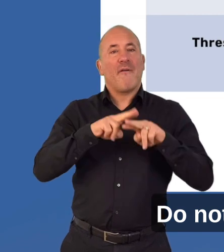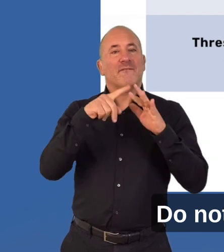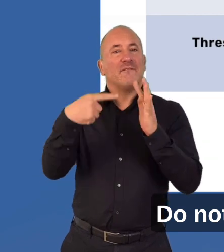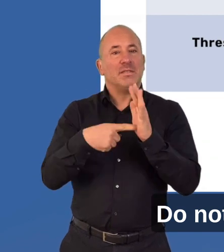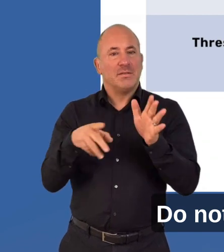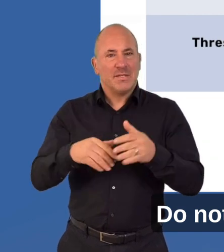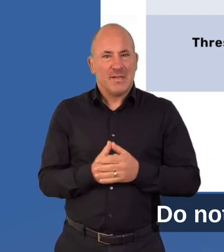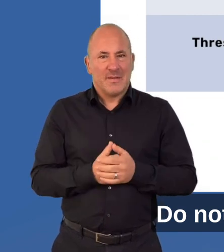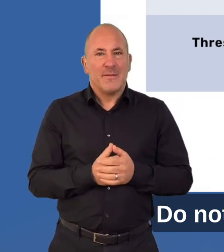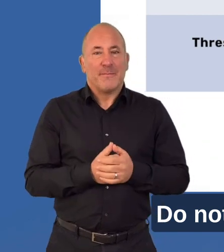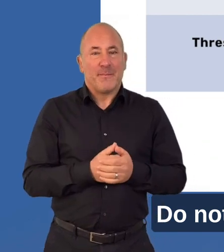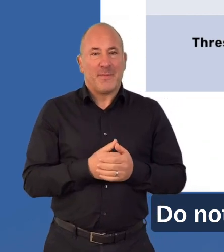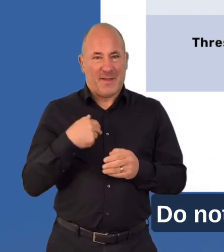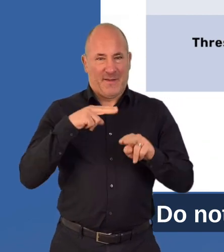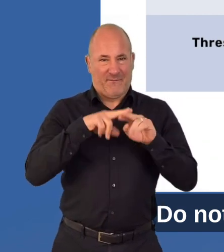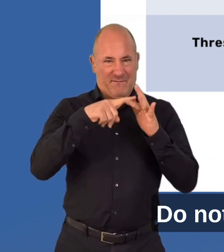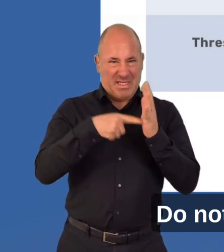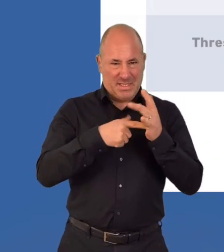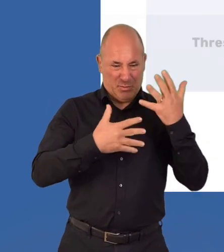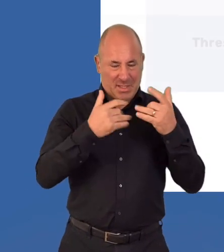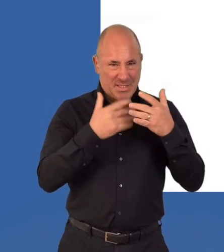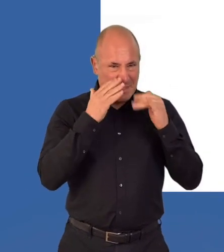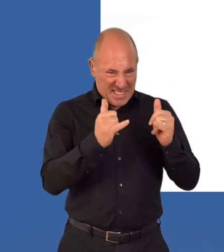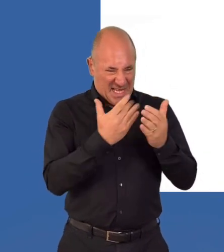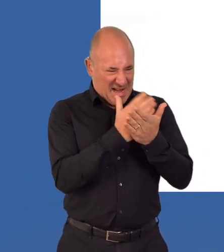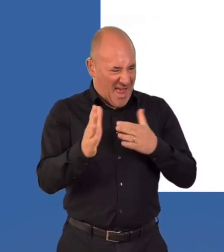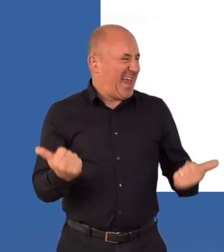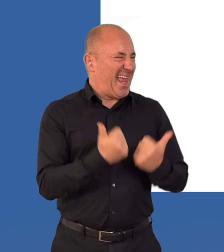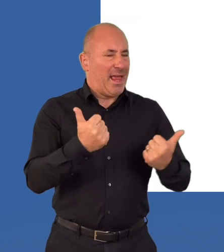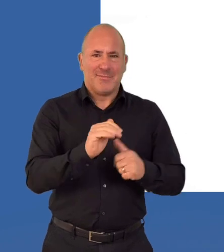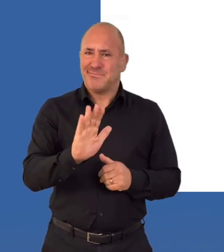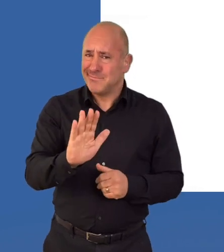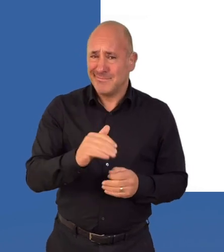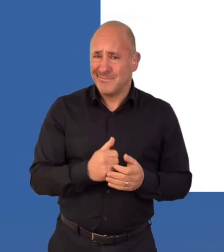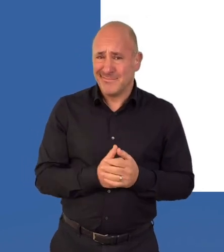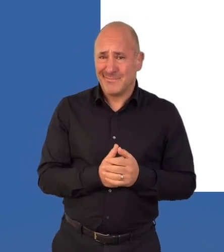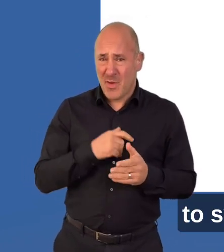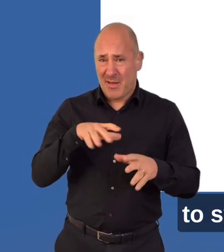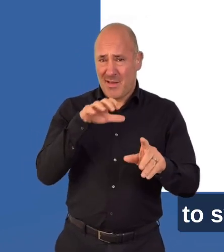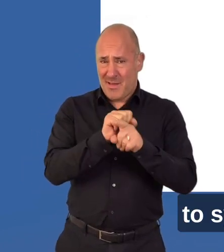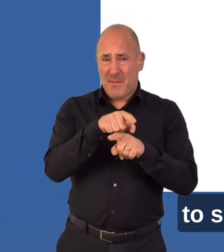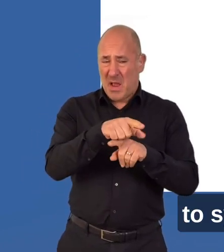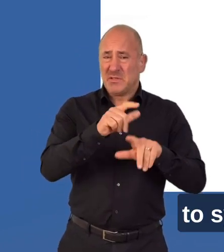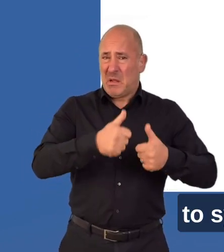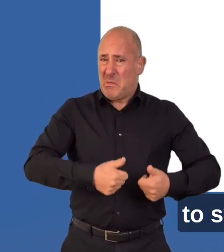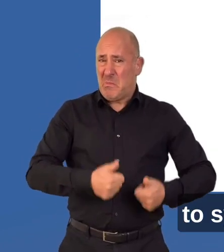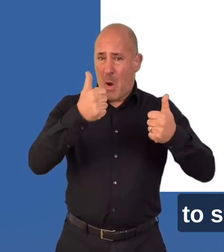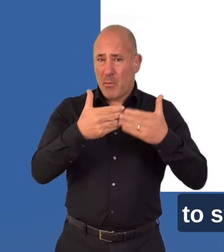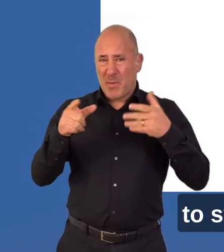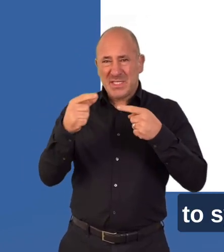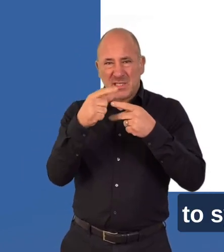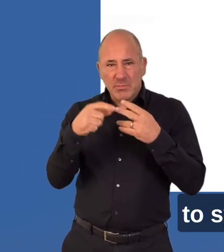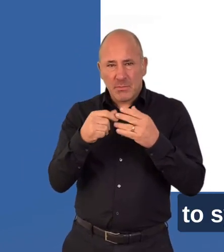be falsely reassured by a negative screen FIT result. FIT has been found to be superior to symptoms in